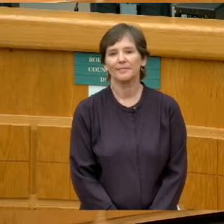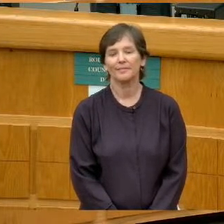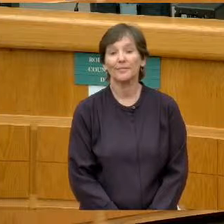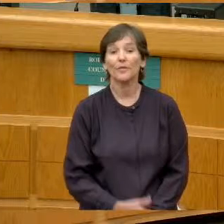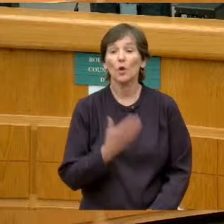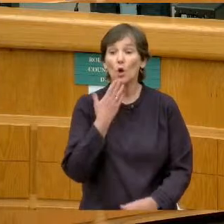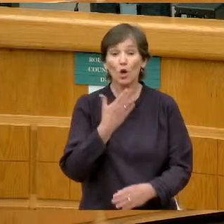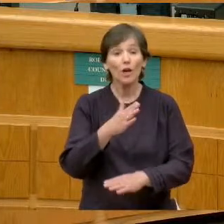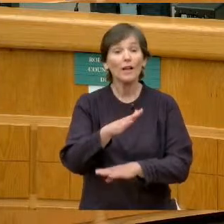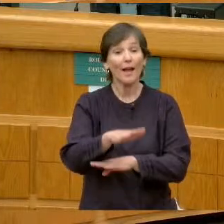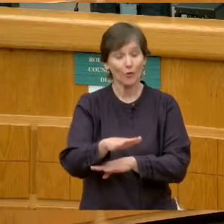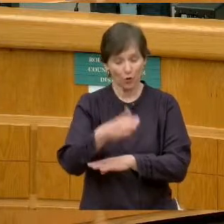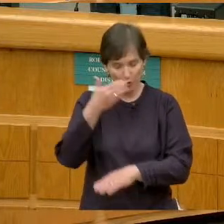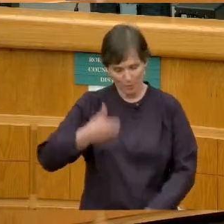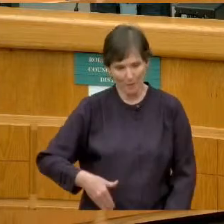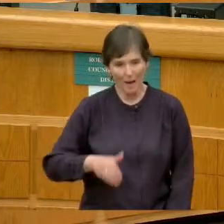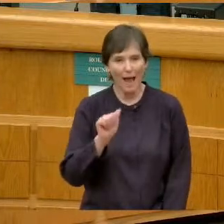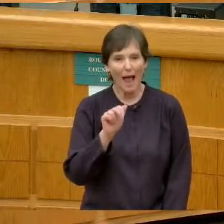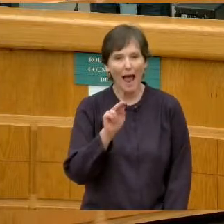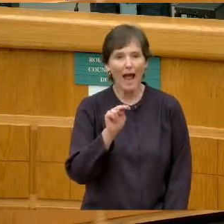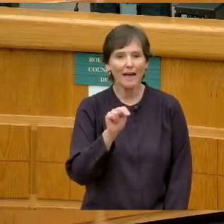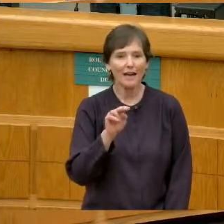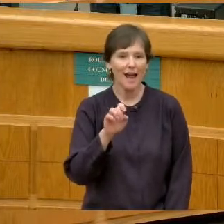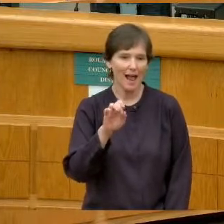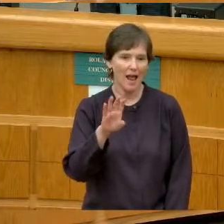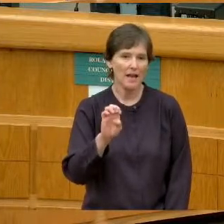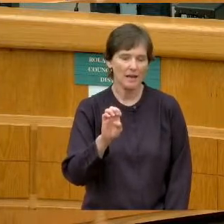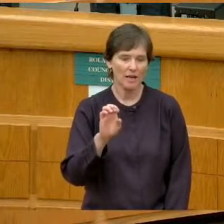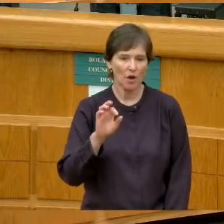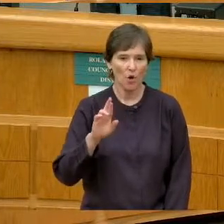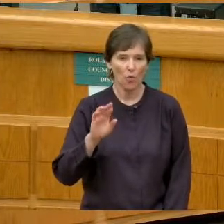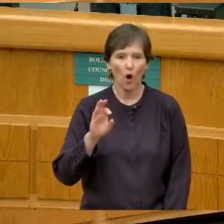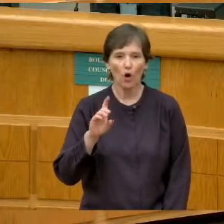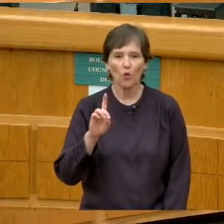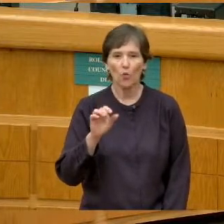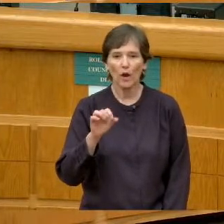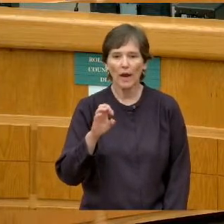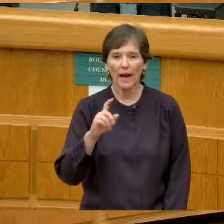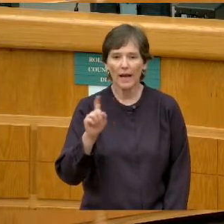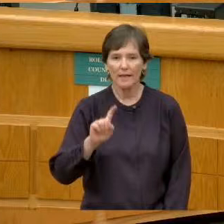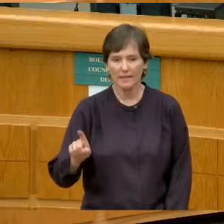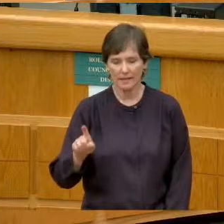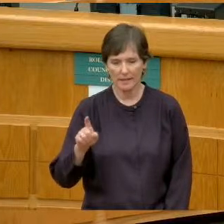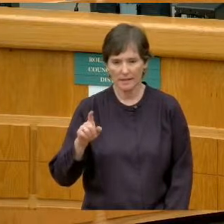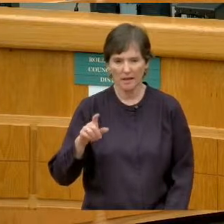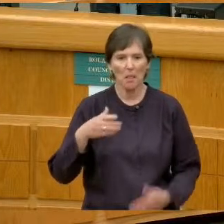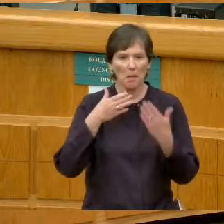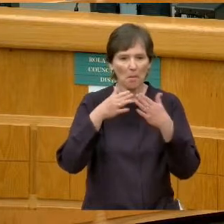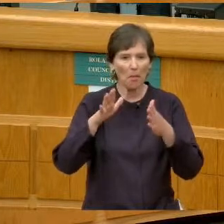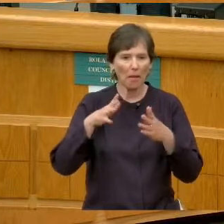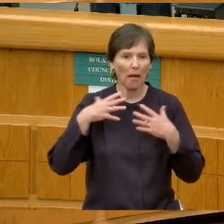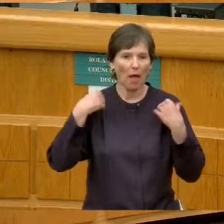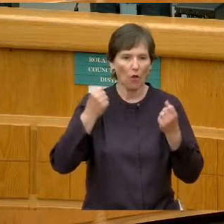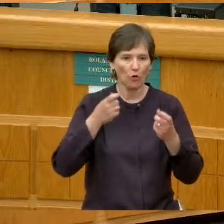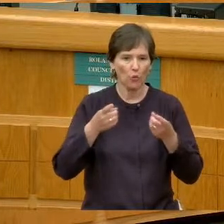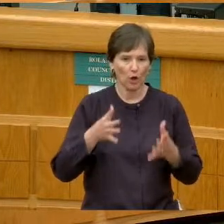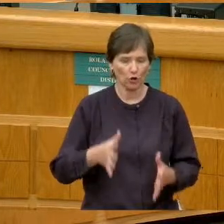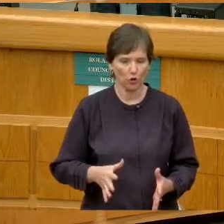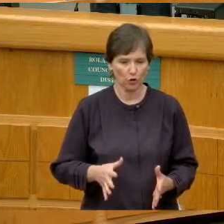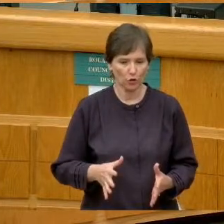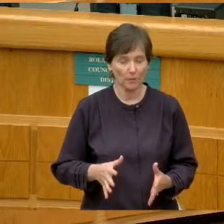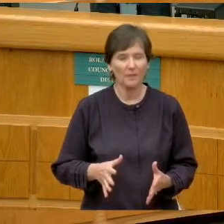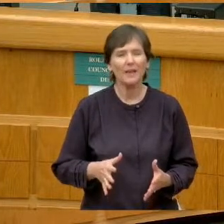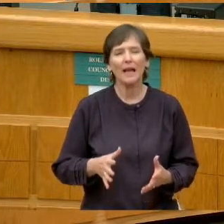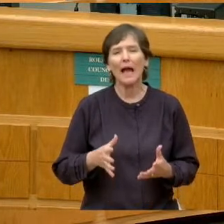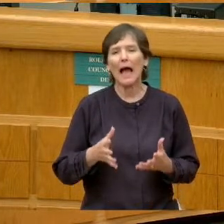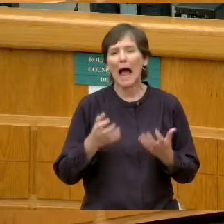Good afternoon. Annette Rodriguez, Public Health Director. The following is a personification of COVID-19. This